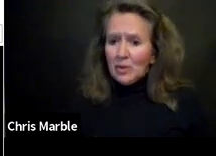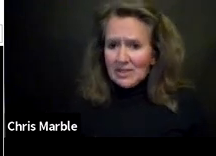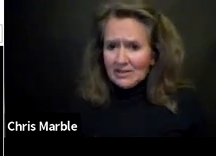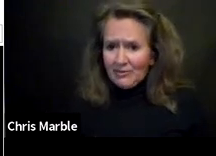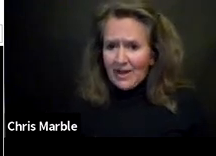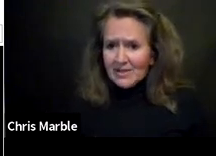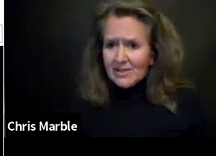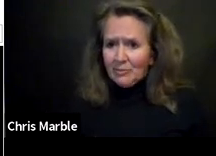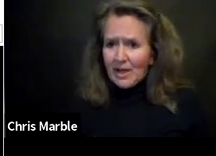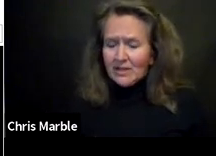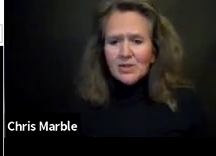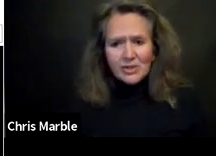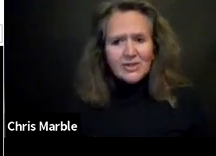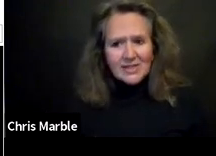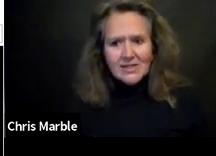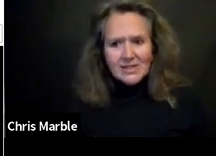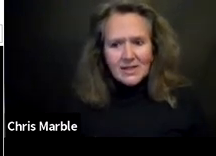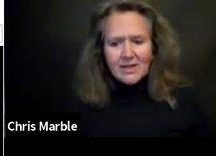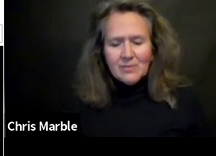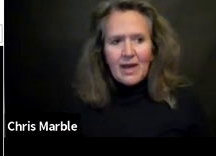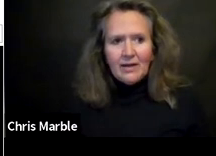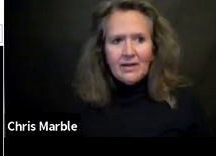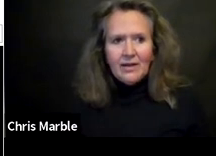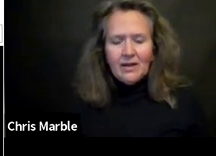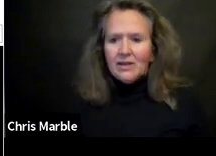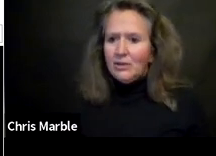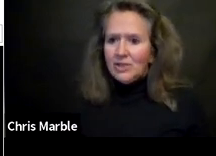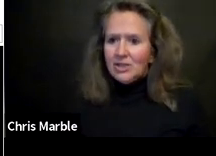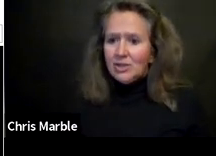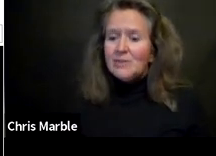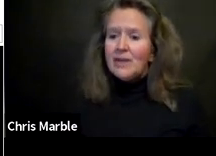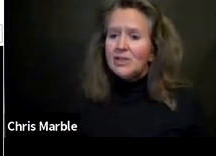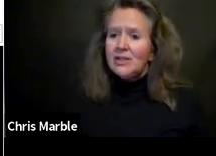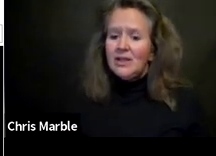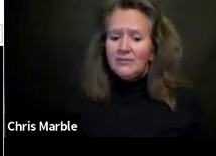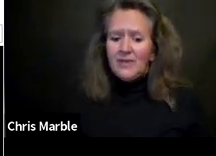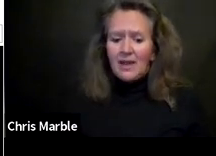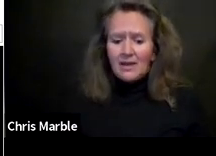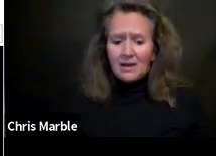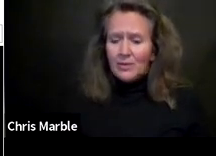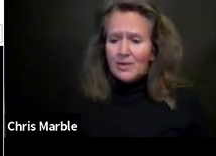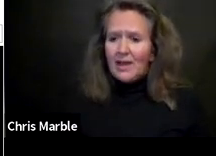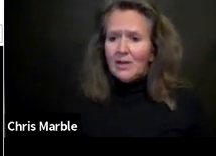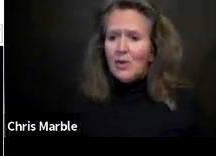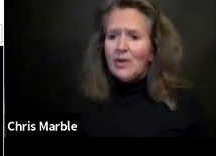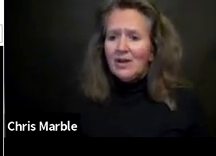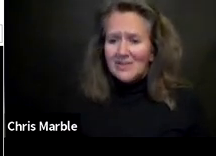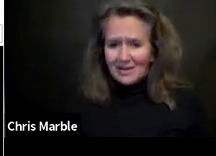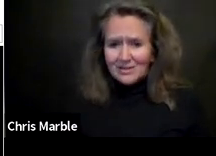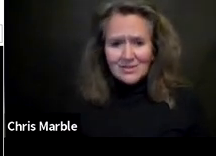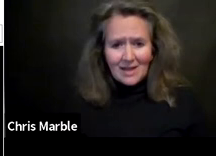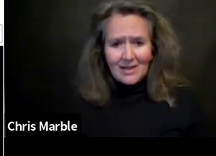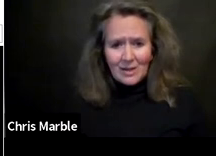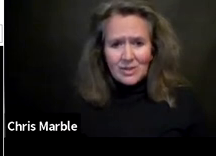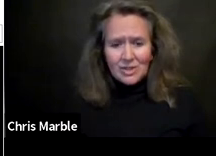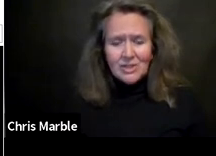For people who identify as deafblind, social distancing has been a huge issue, especially if they are relying on what we call